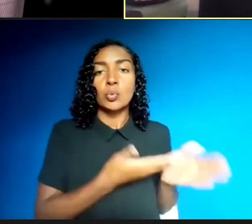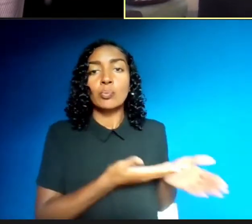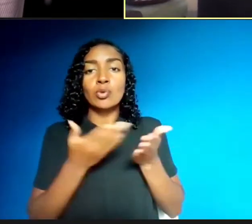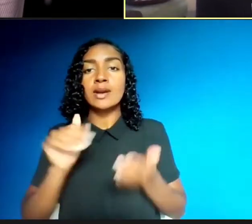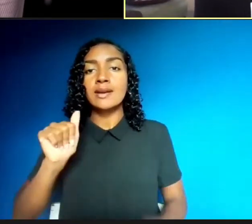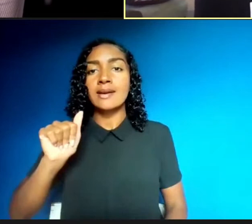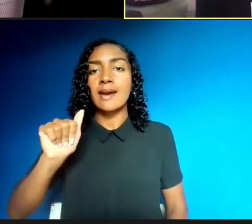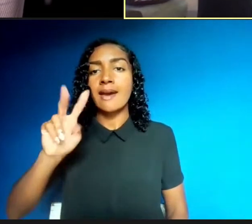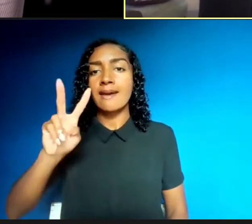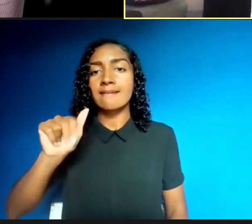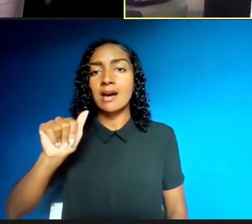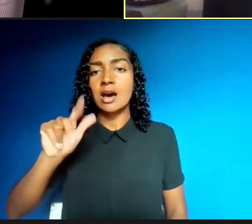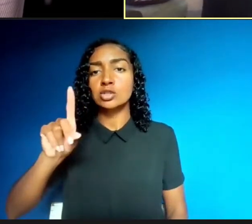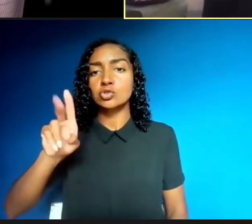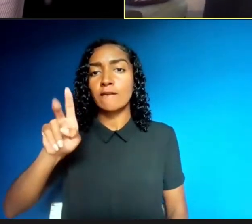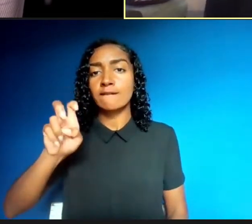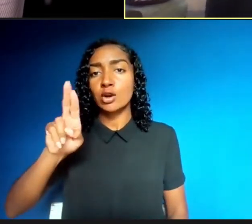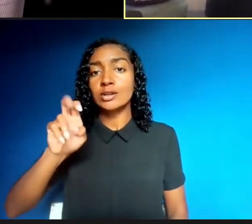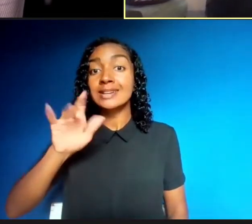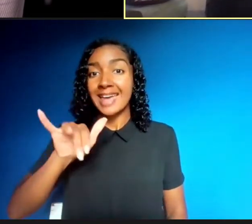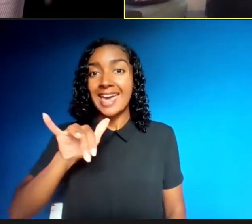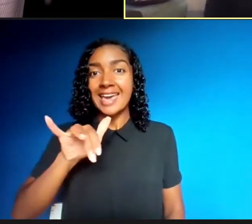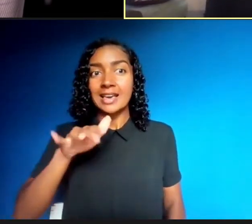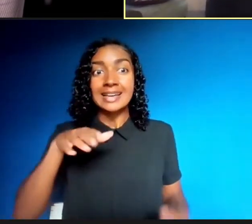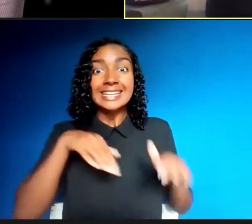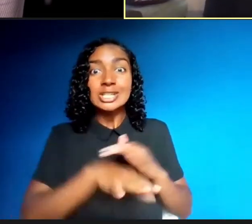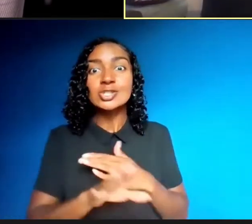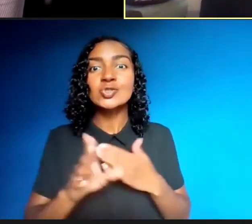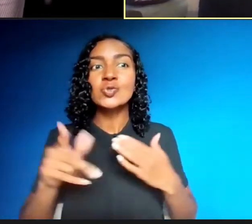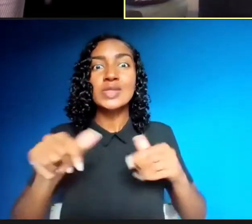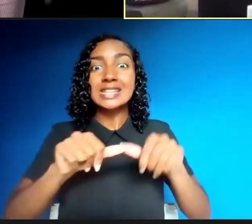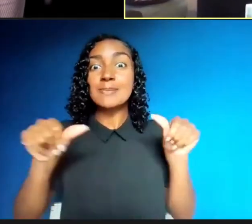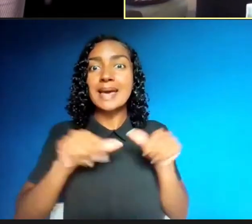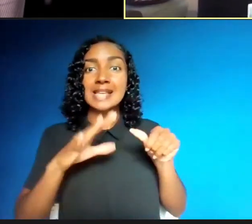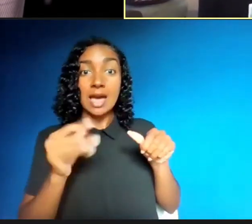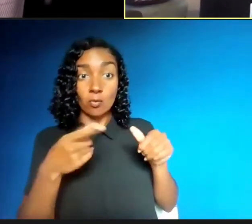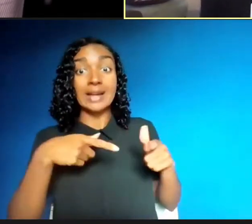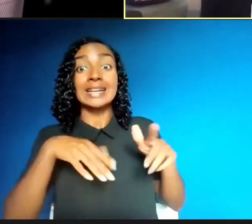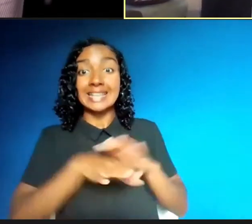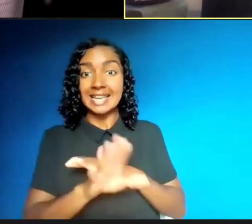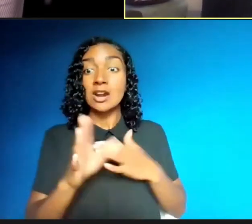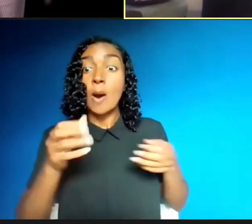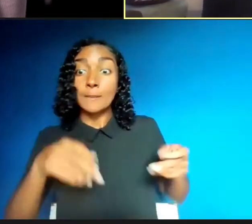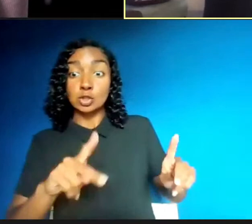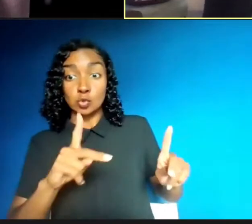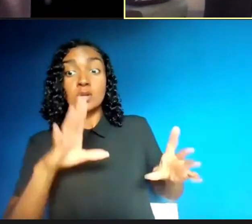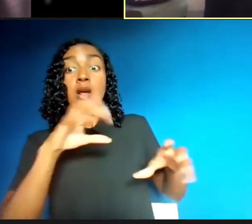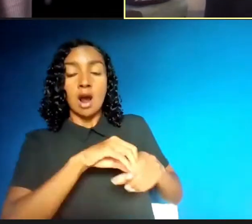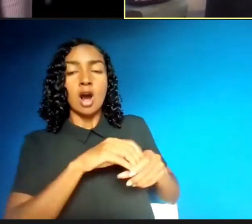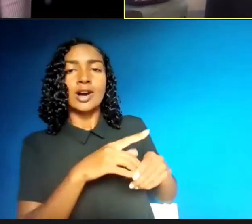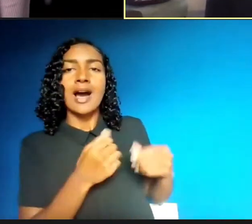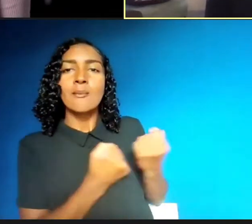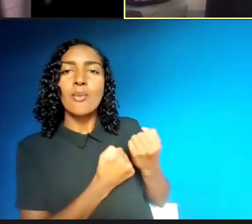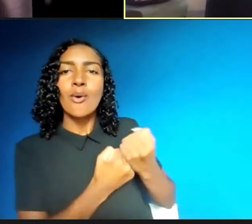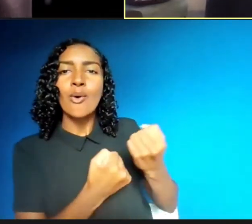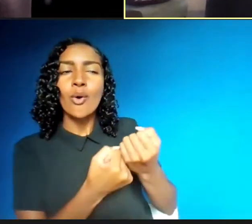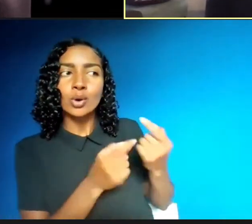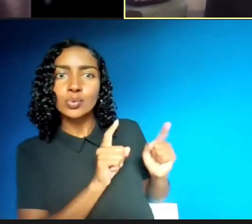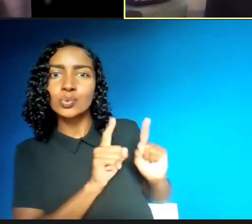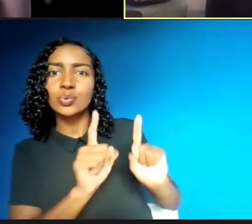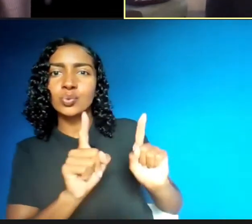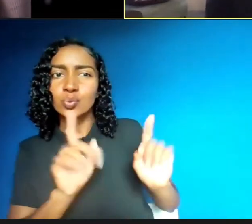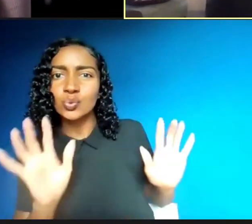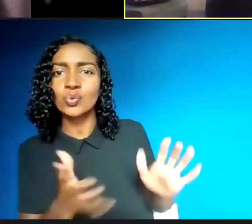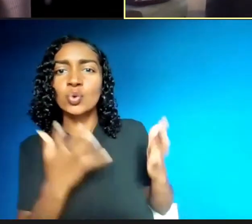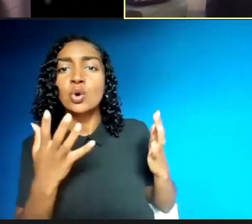DuVernay, through the door, and sort of supporting her once she got through the door. For me, it's like, that's the thing I think is on us who